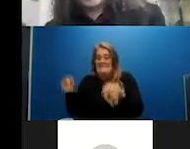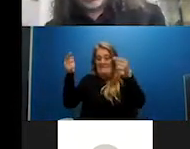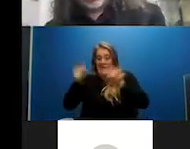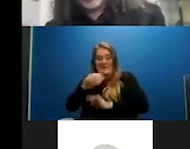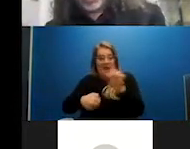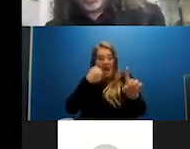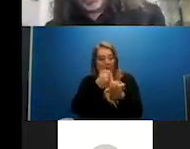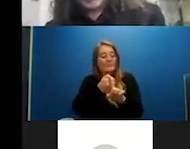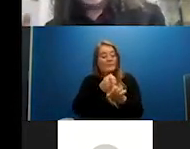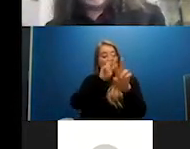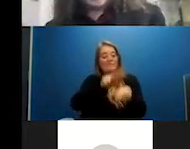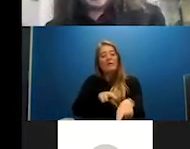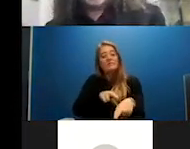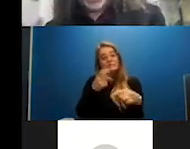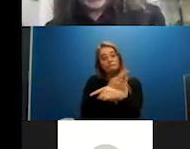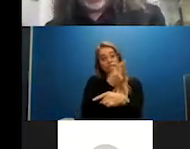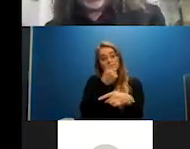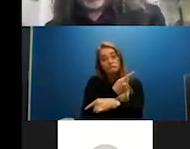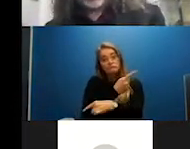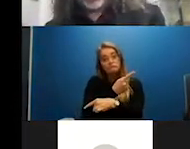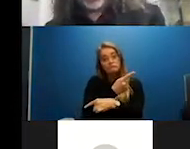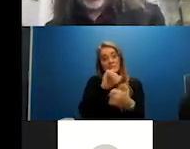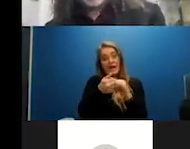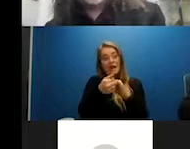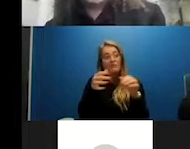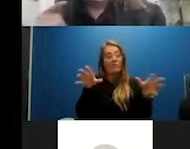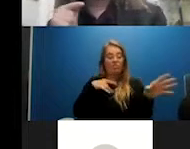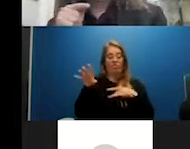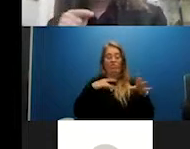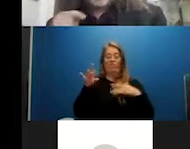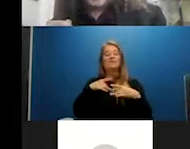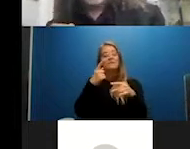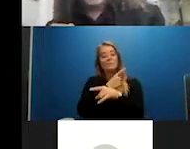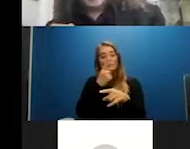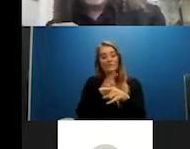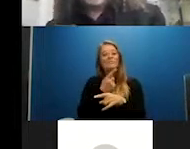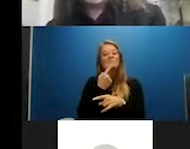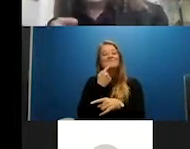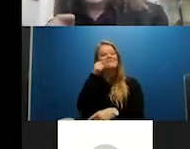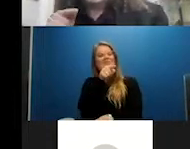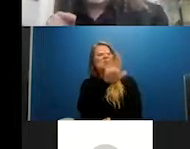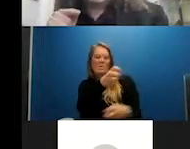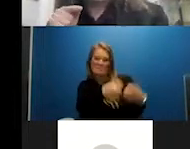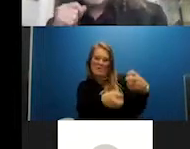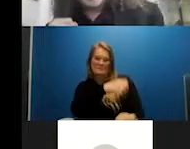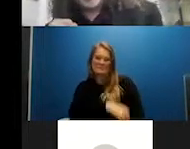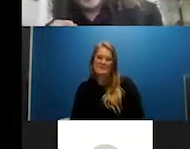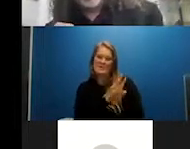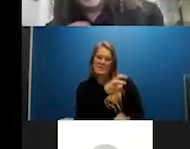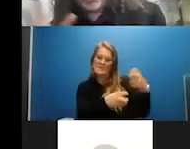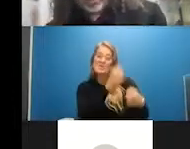to your community, to your family, and to you. So we say, no, it's about you. And then we say, you are